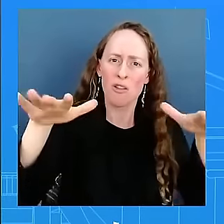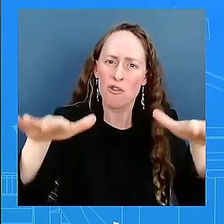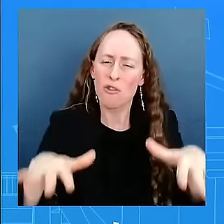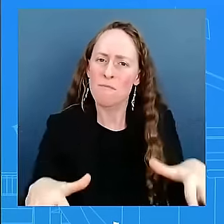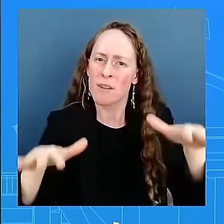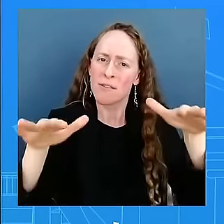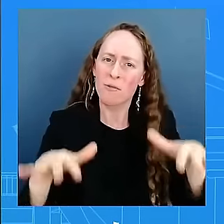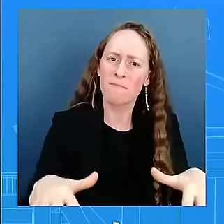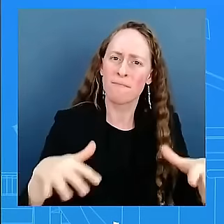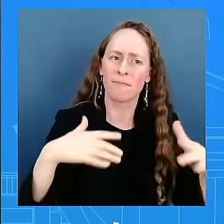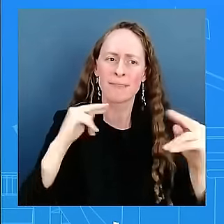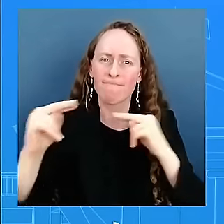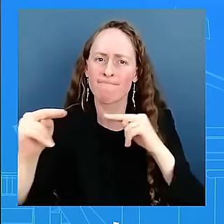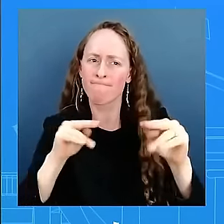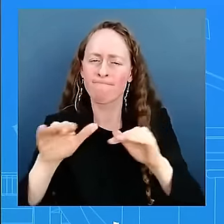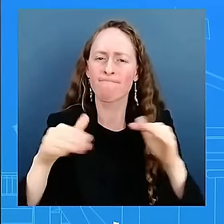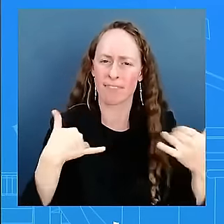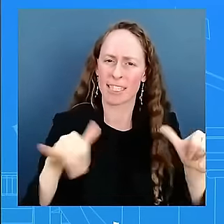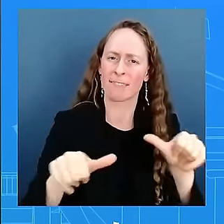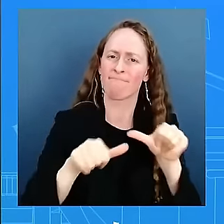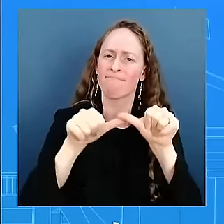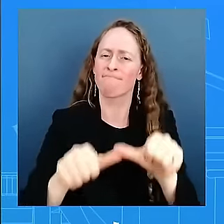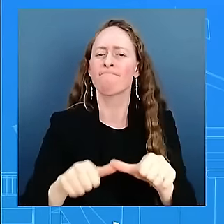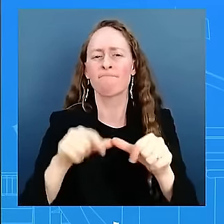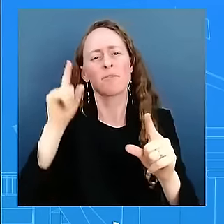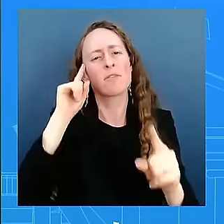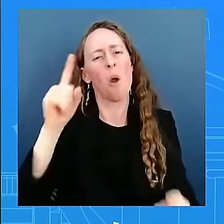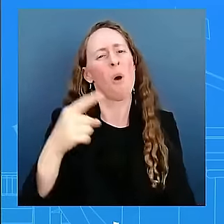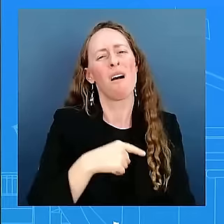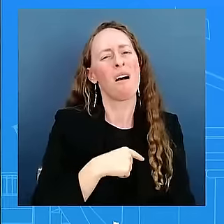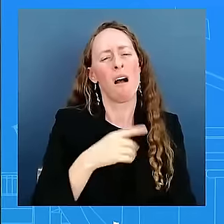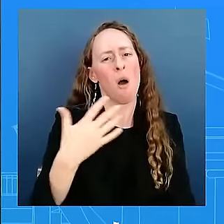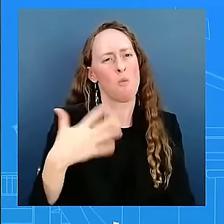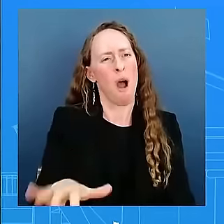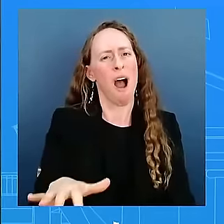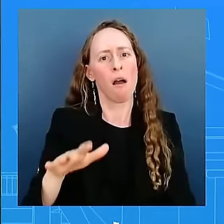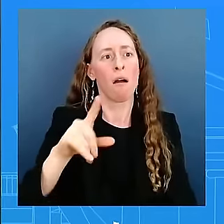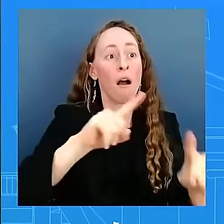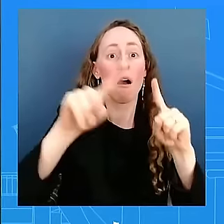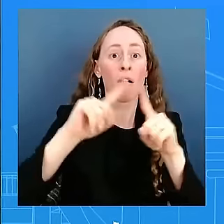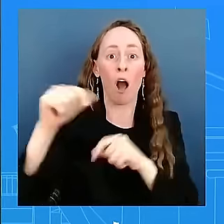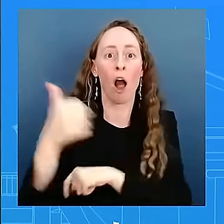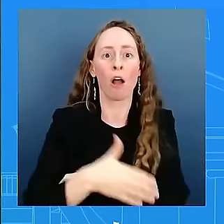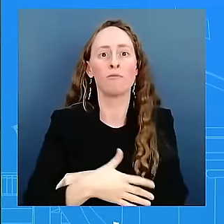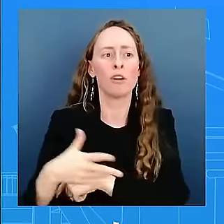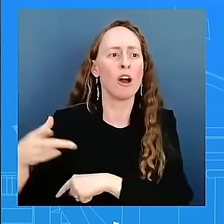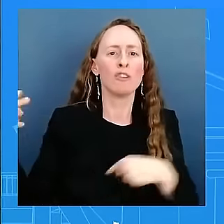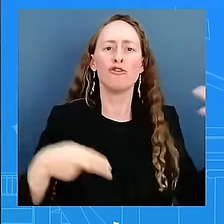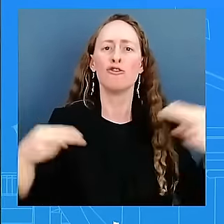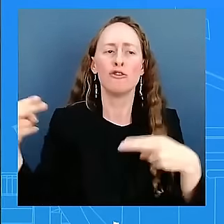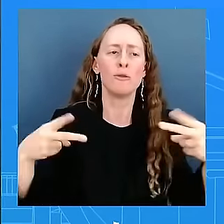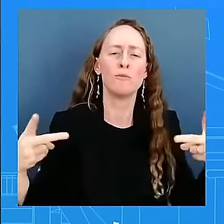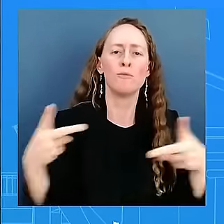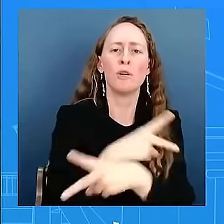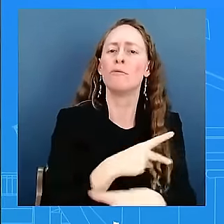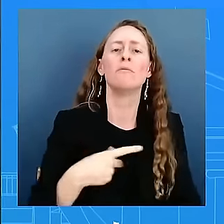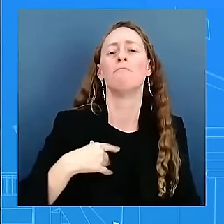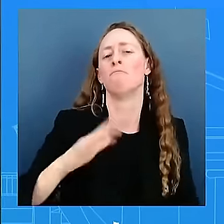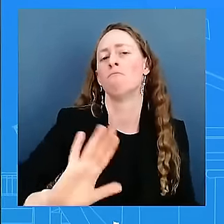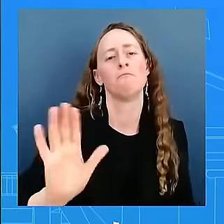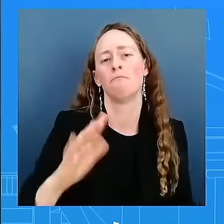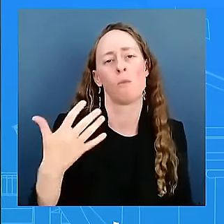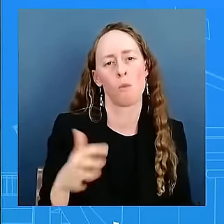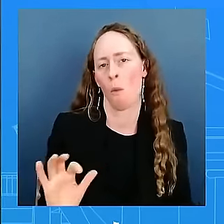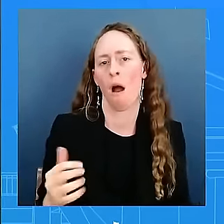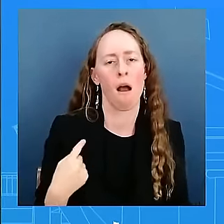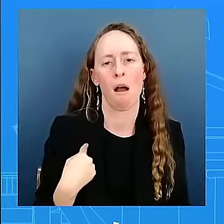to ensure that we do not have a wider regional conflict or escalation that goes unchecked. So I'm happy to get more into that in